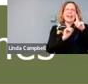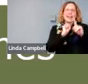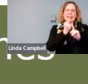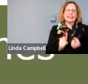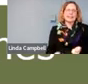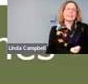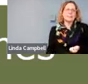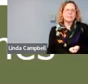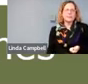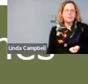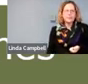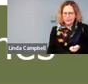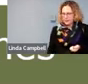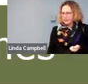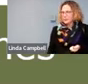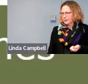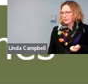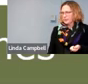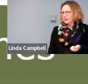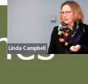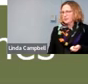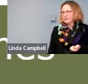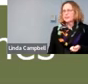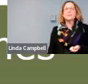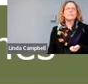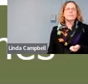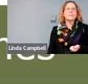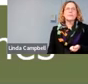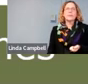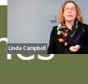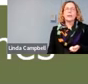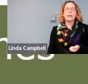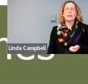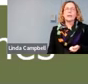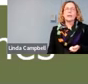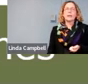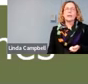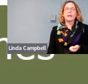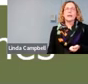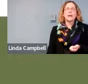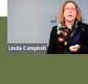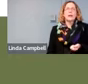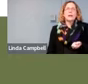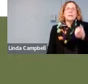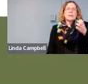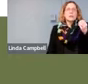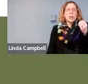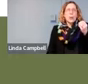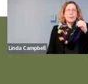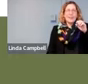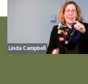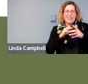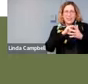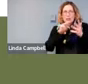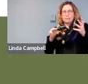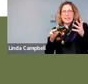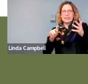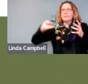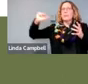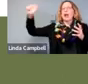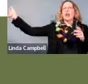As I said, I will only just speak of a few of these in a couple of case studies for the presentation this evening.